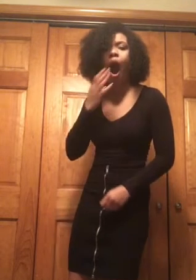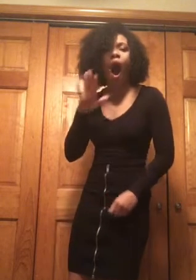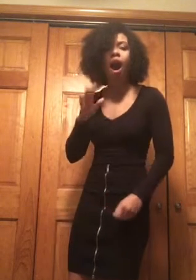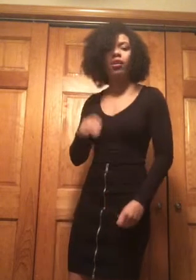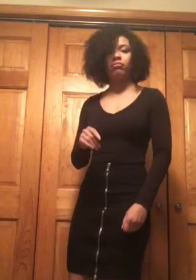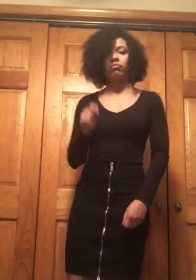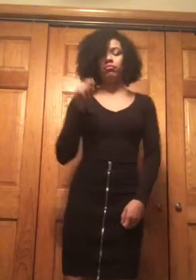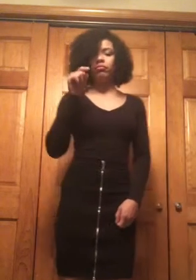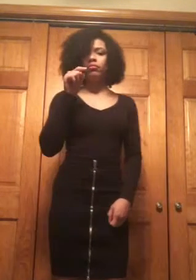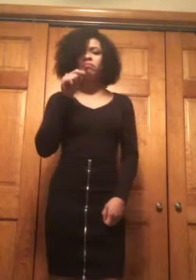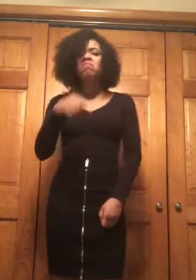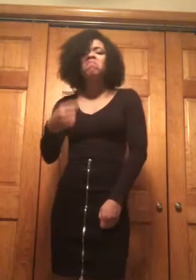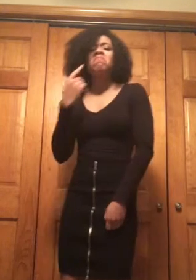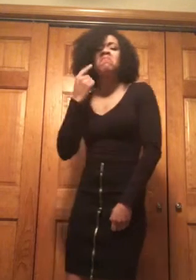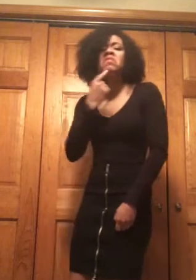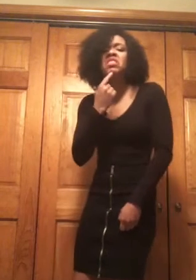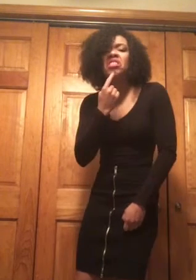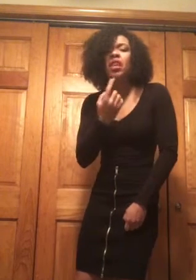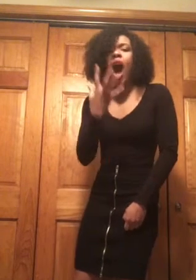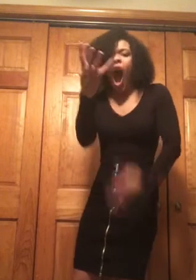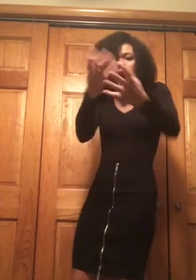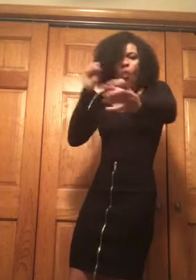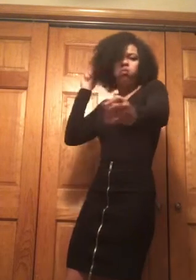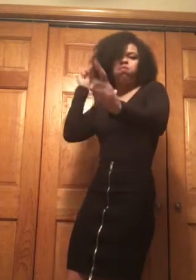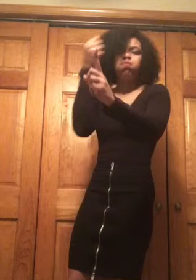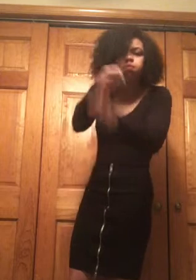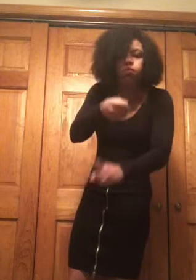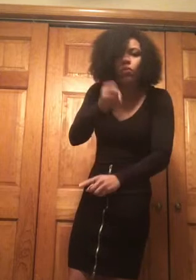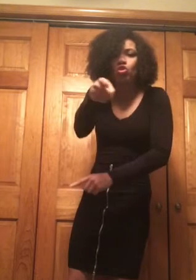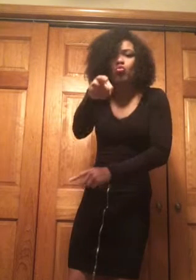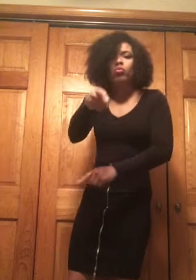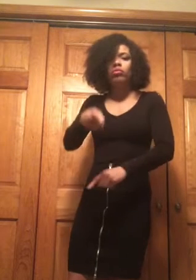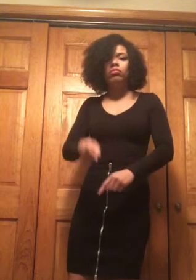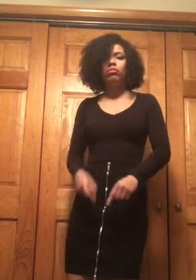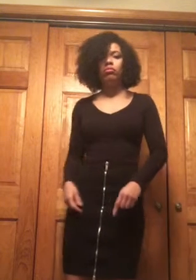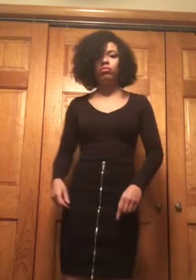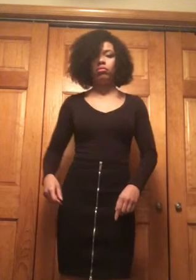He gets up in my face and he says, "I want to punch you."